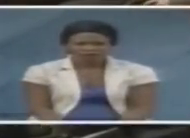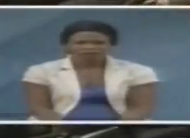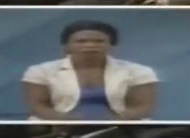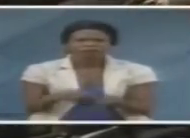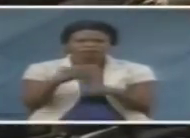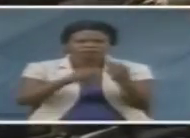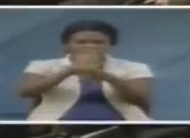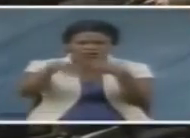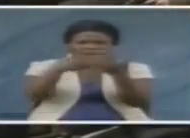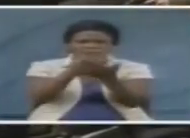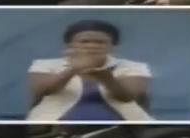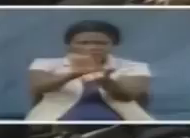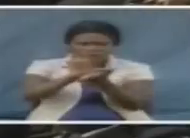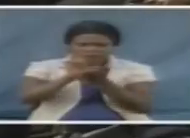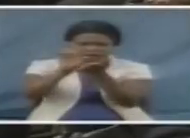contracted.